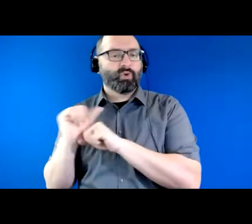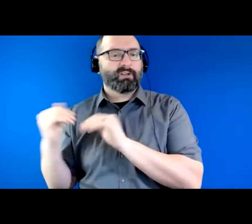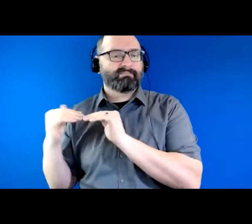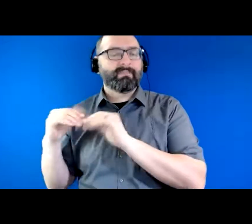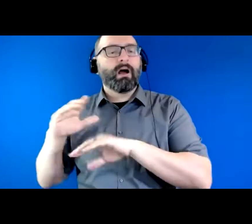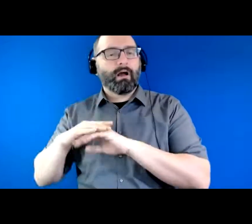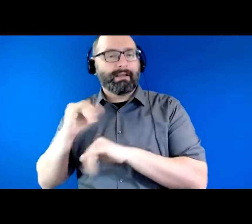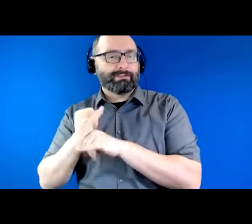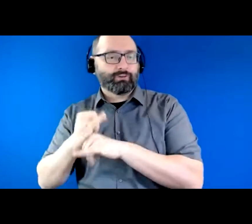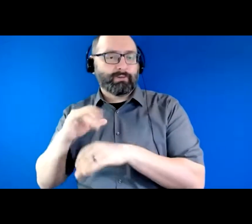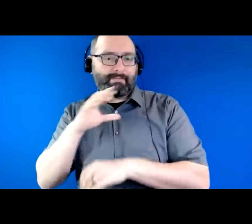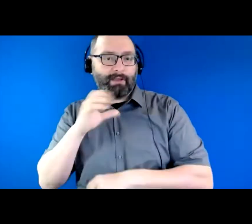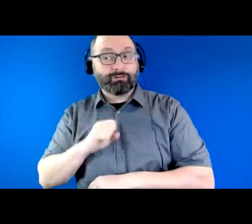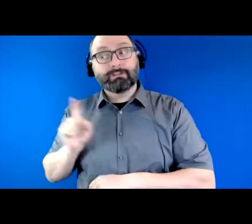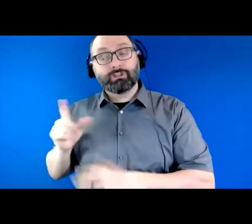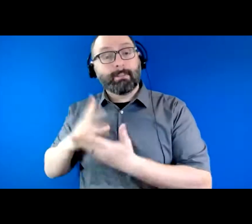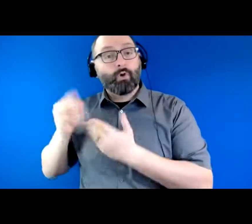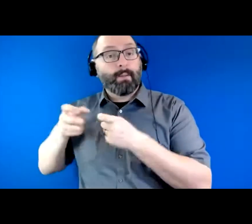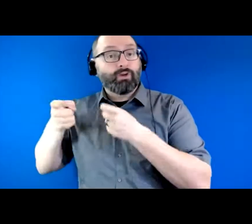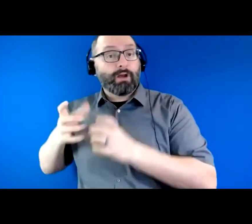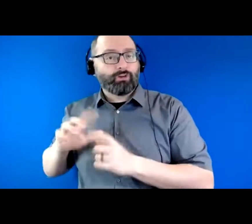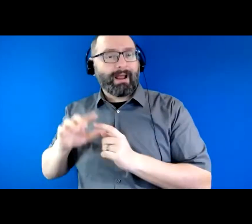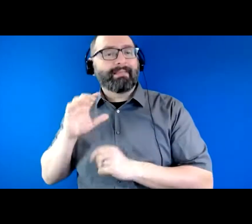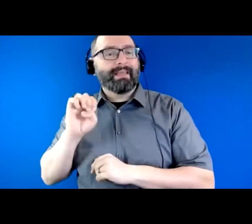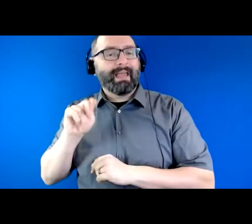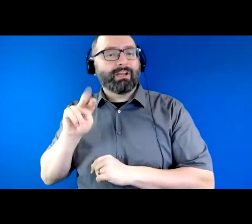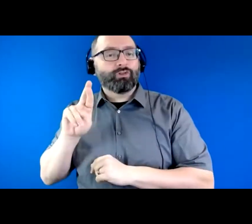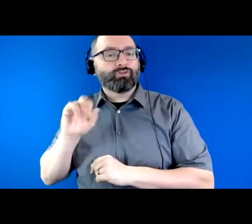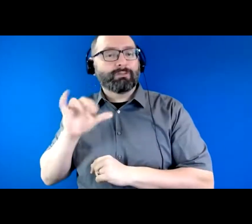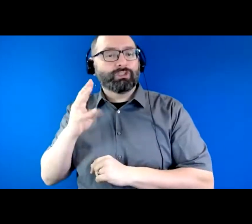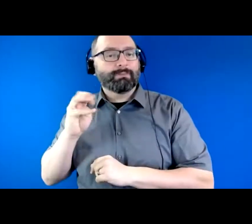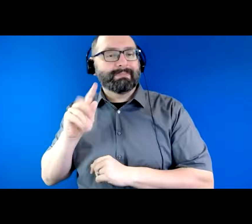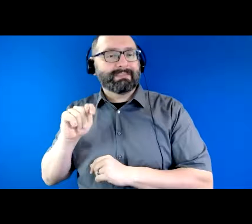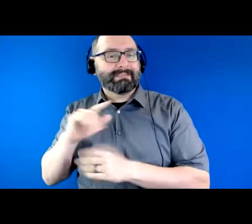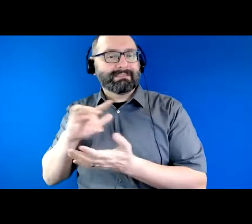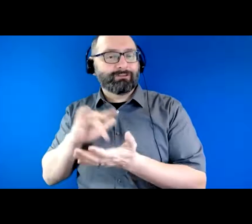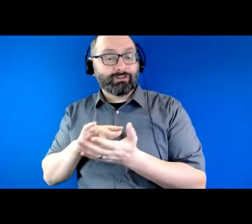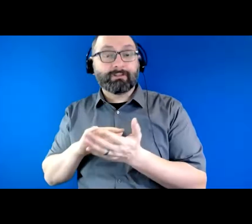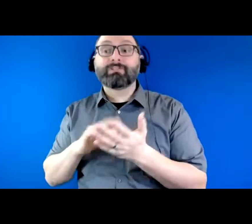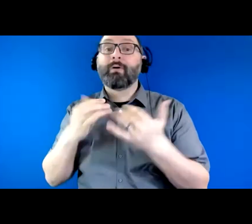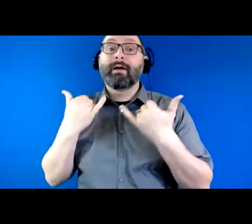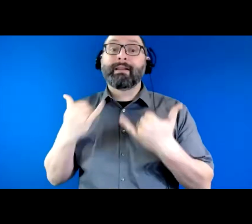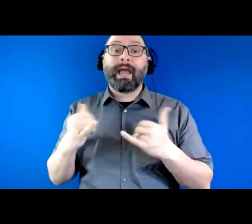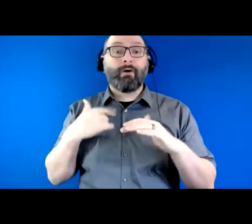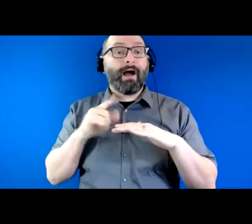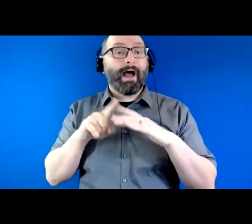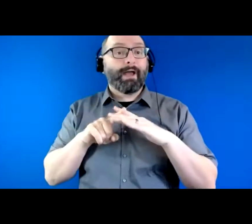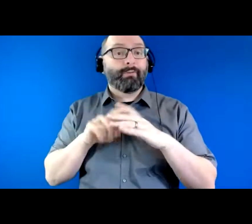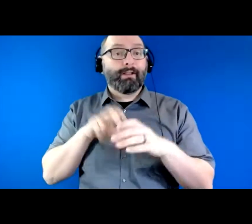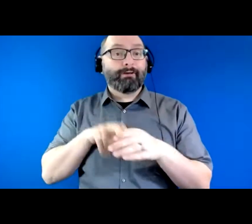program director for the Enrichment Center there. And without further ado, I will bow out and we will get started.